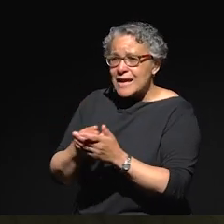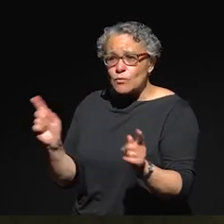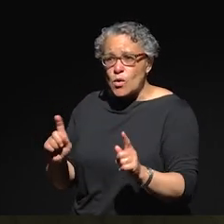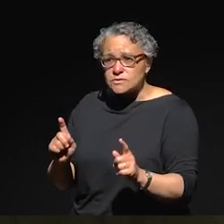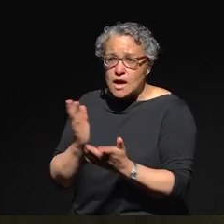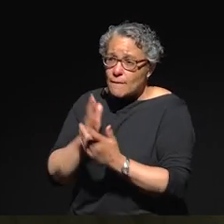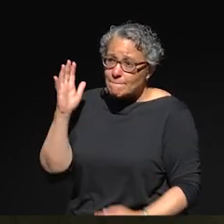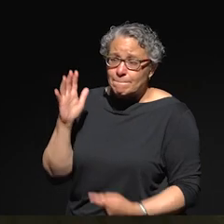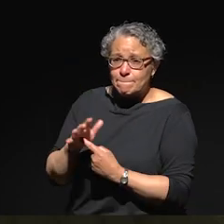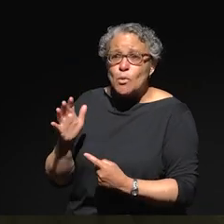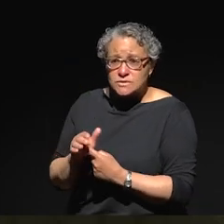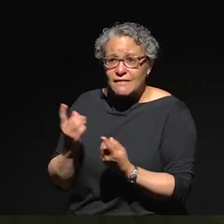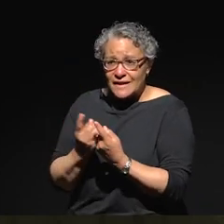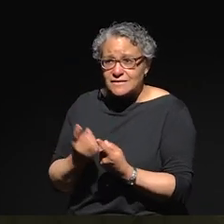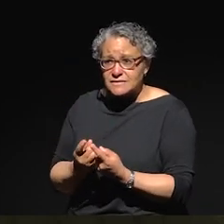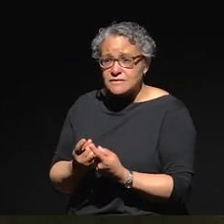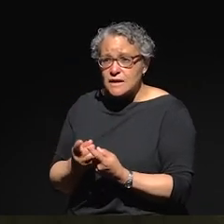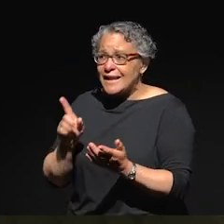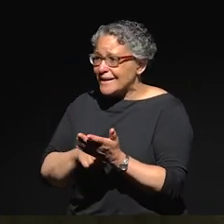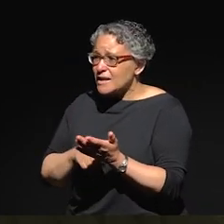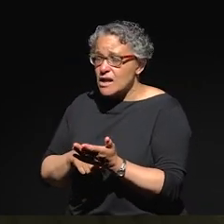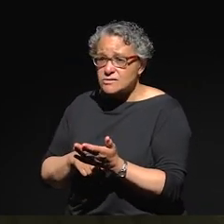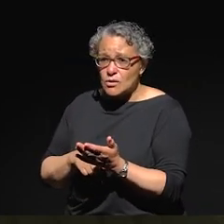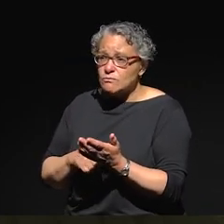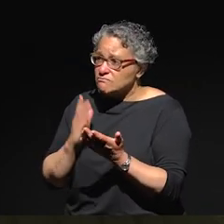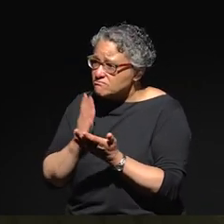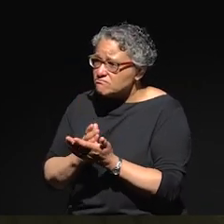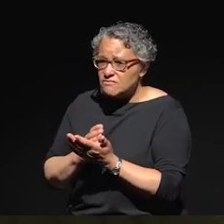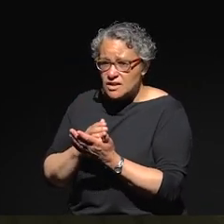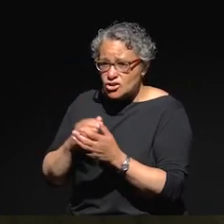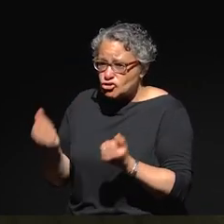I mean, Leonardo is probably the most fundamental influence on him.